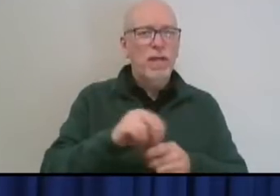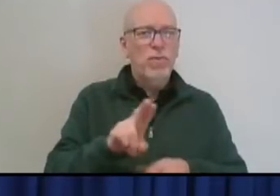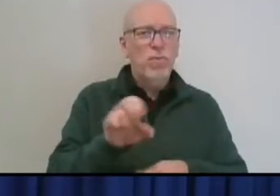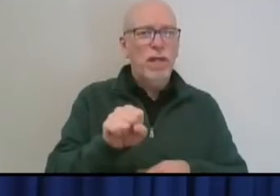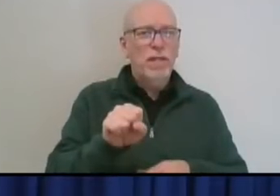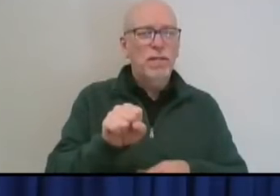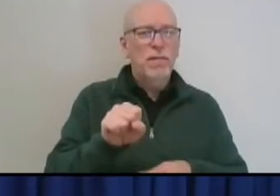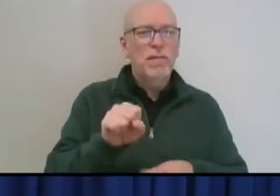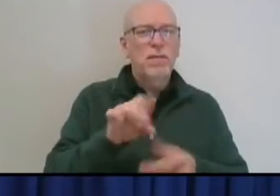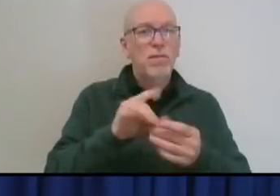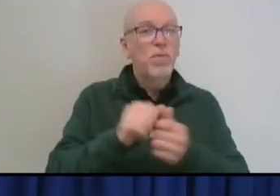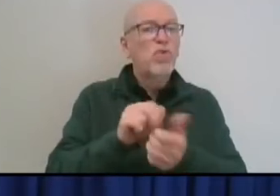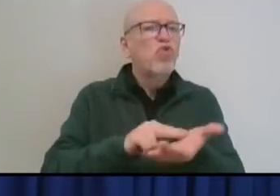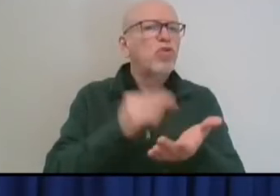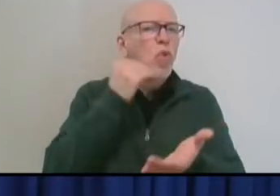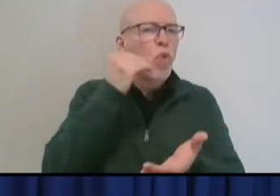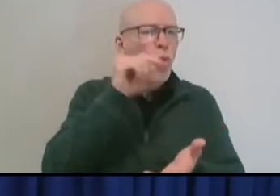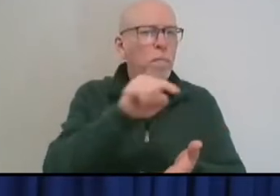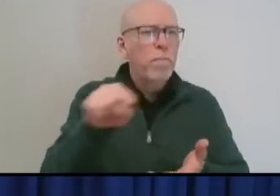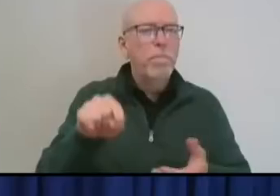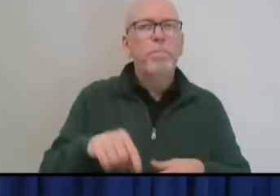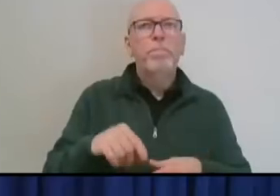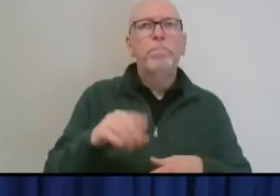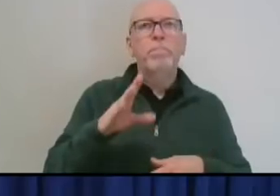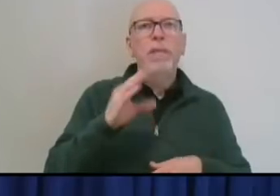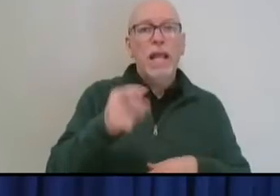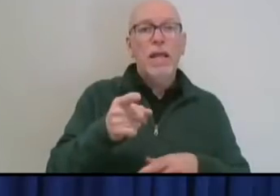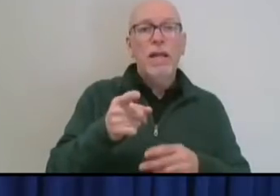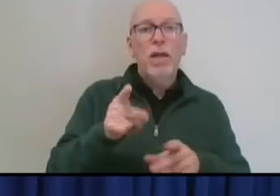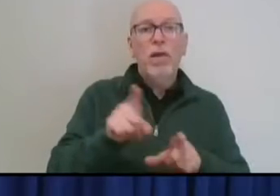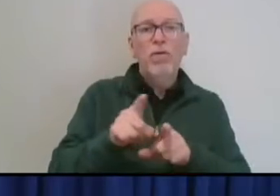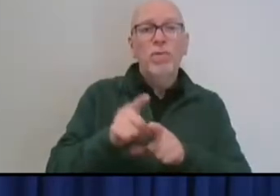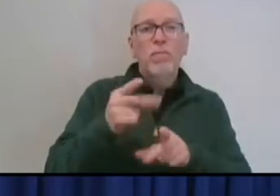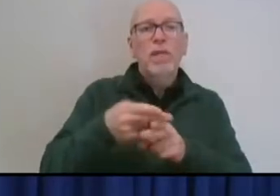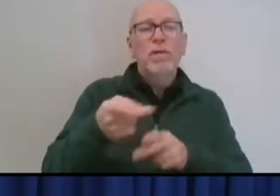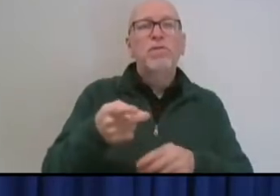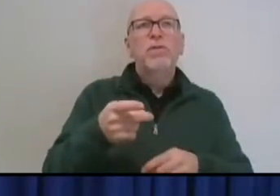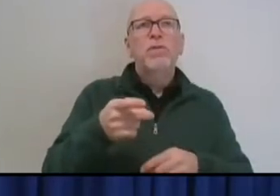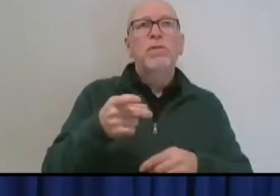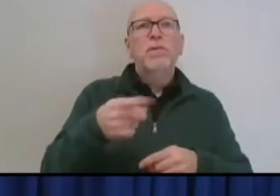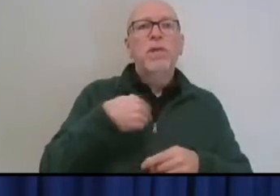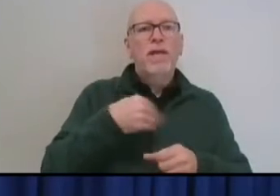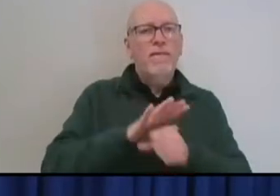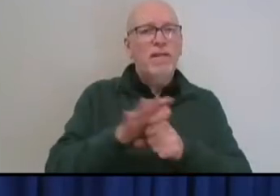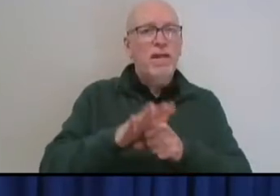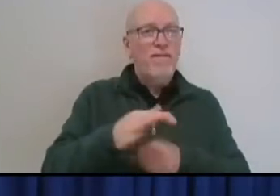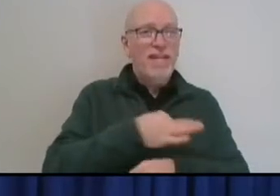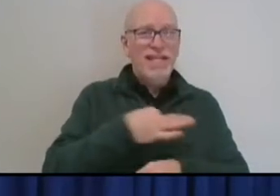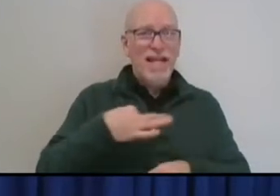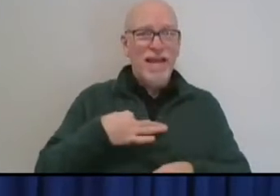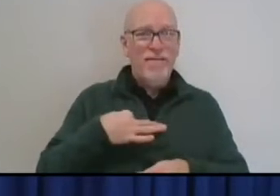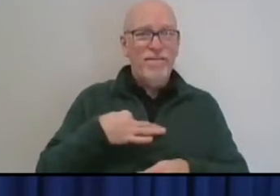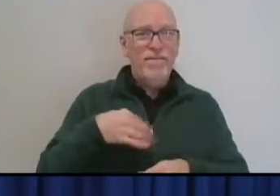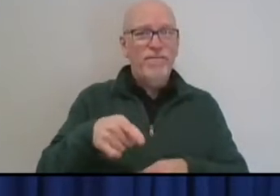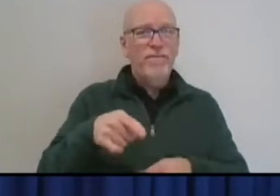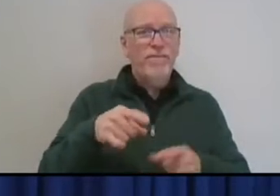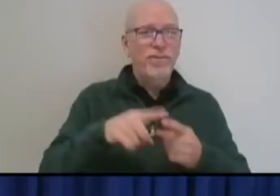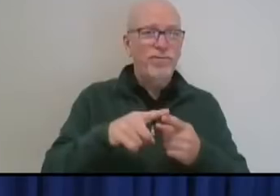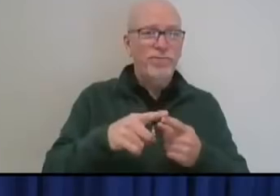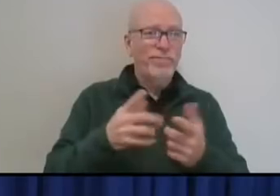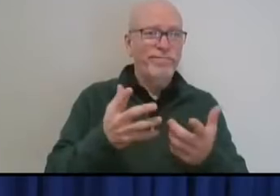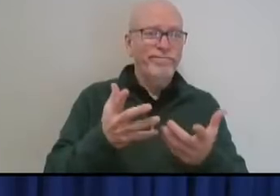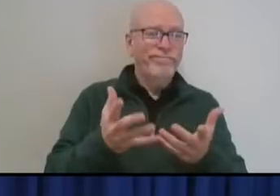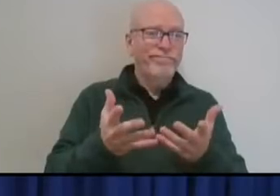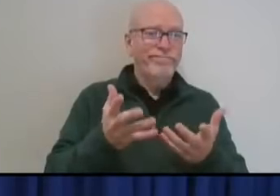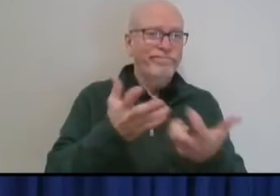in nursing homes. And along with that, they mentioned that there was enough staff to accommodate for that. So I was wondering